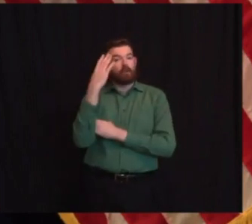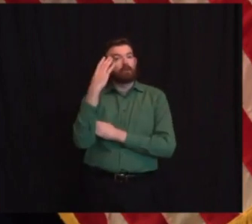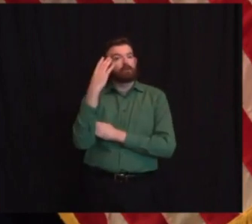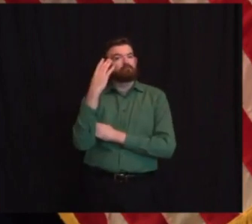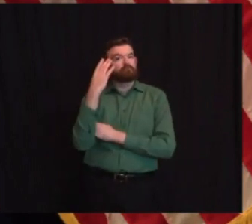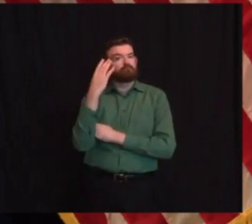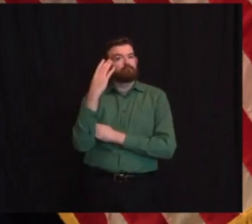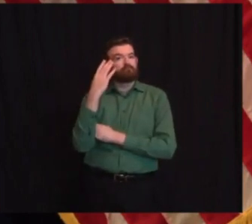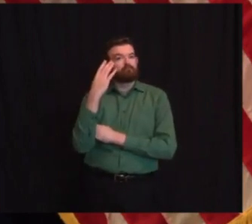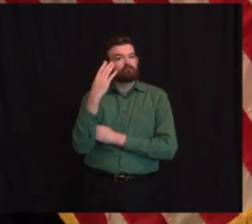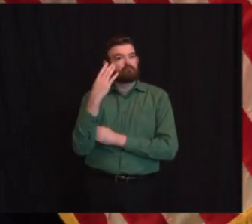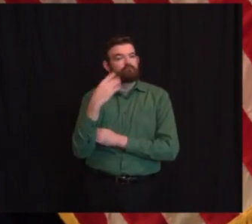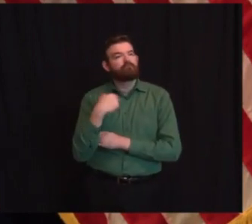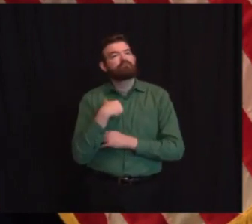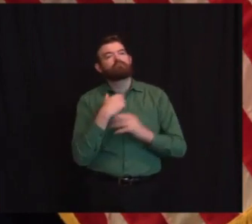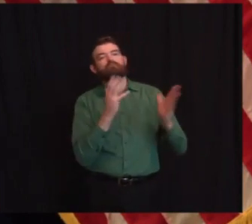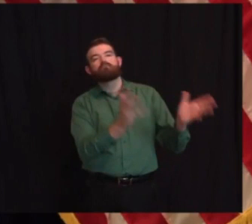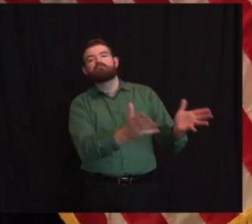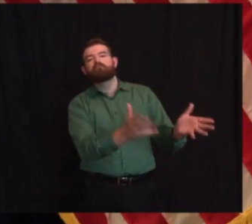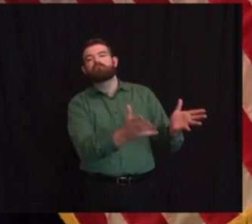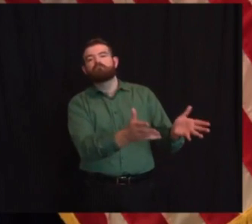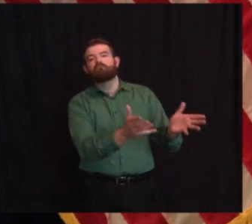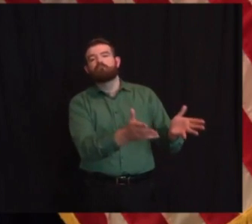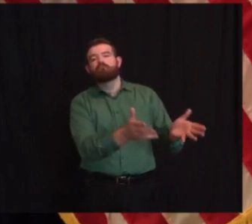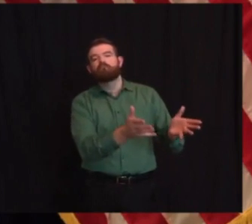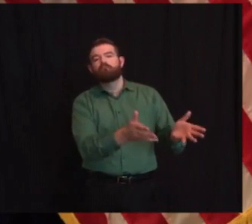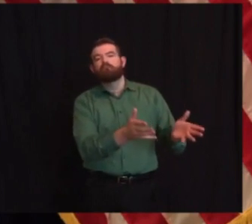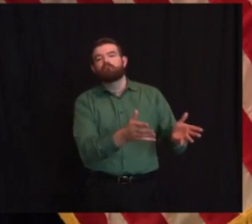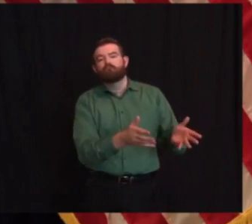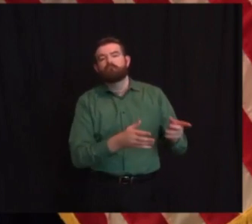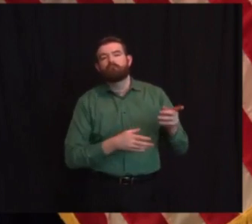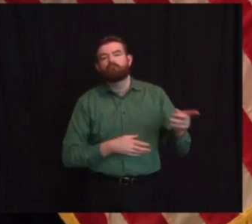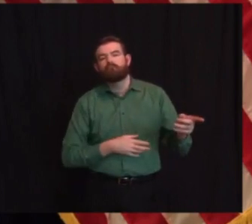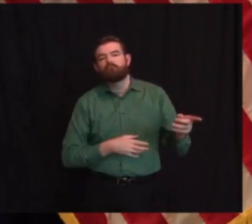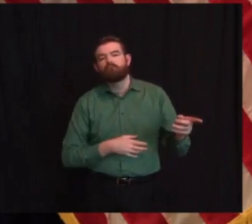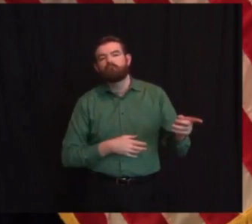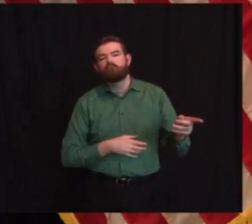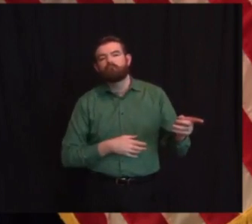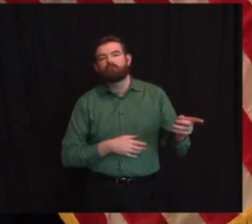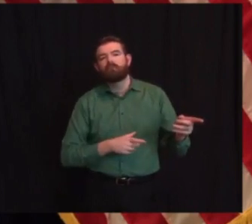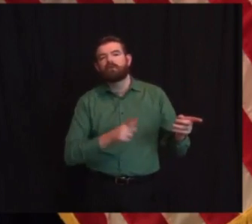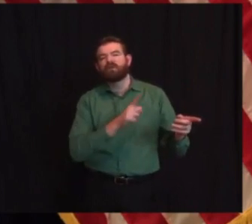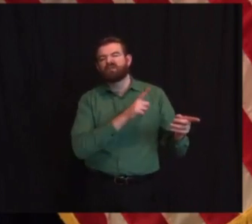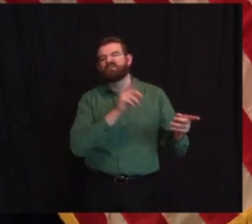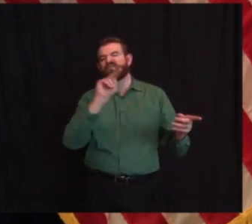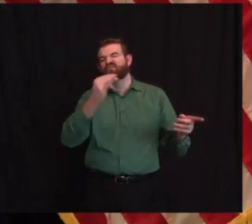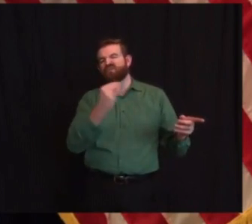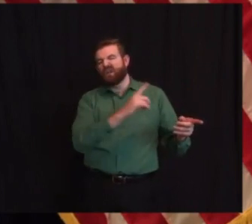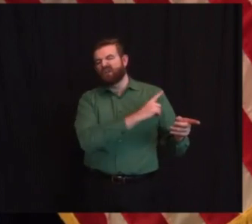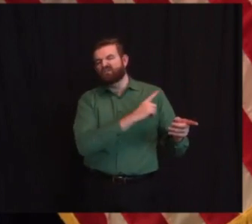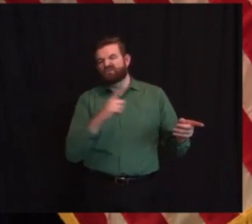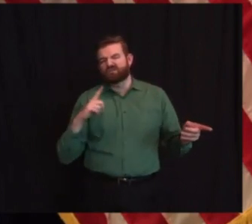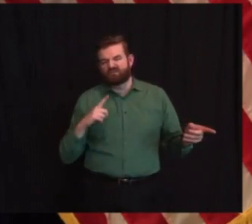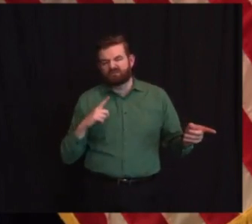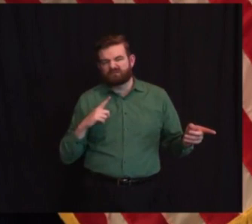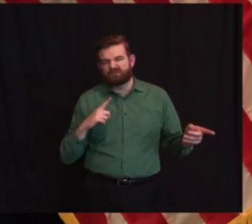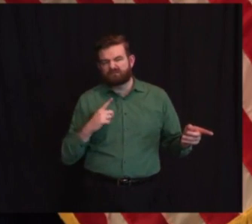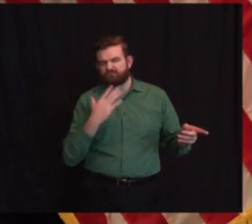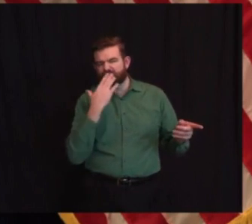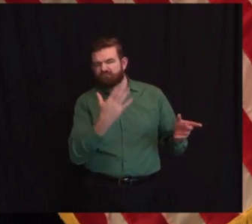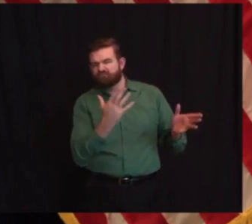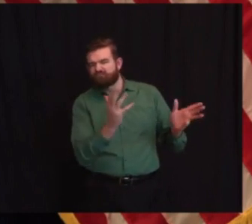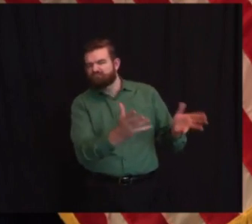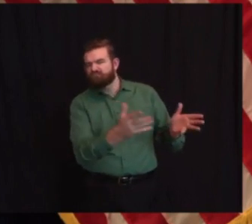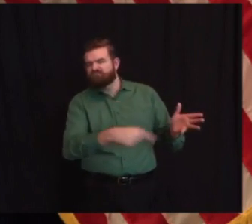leadership in the General Assembly designated by Speaker Coughlin, and it was a very good discussion. So